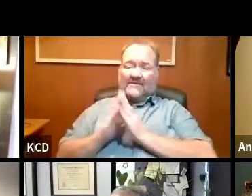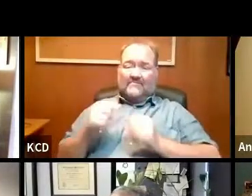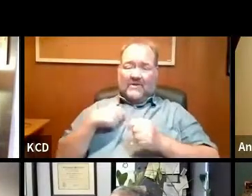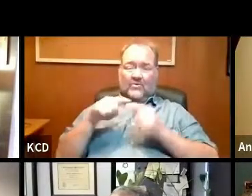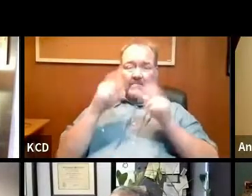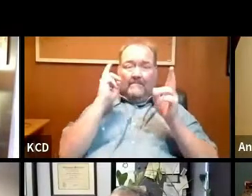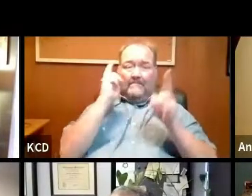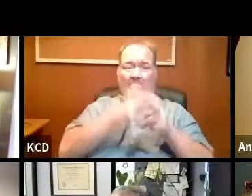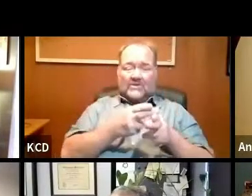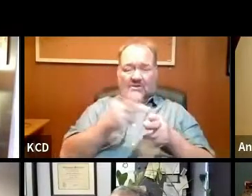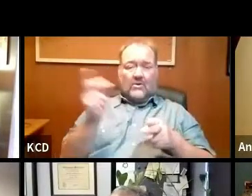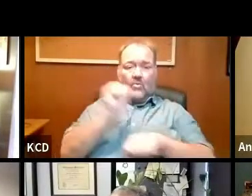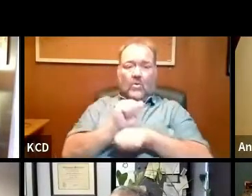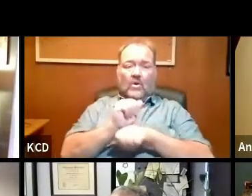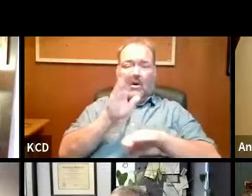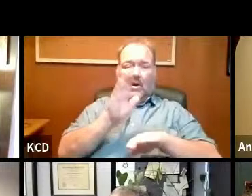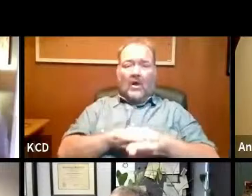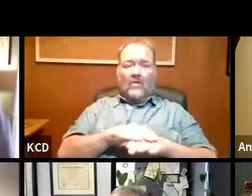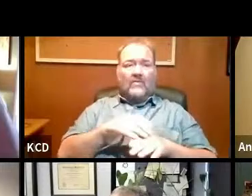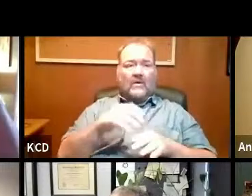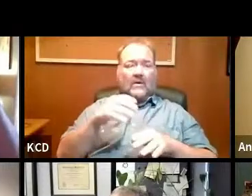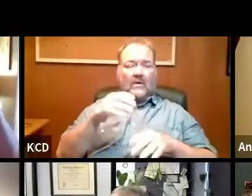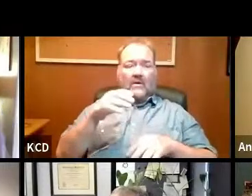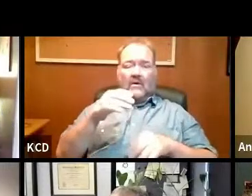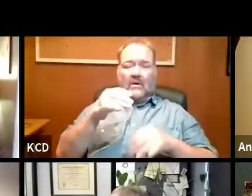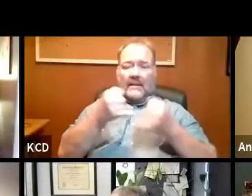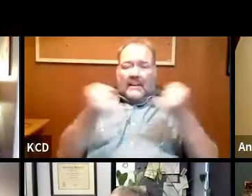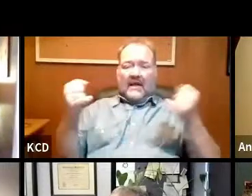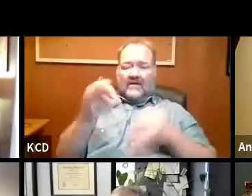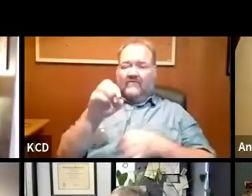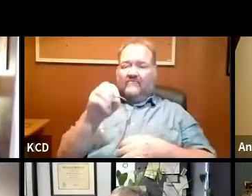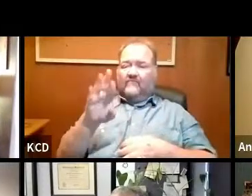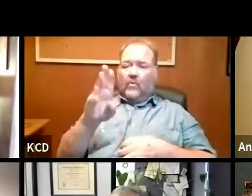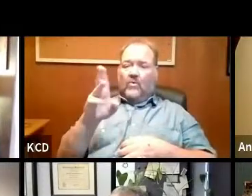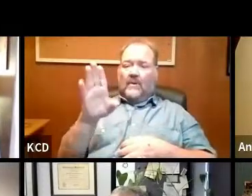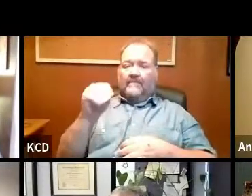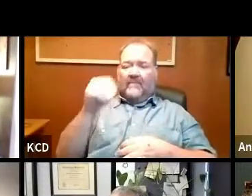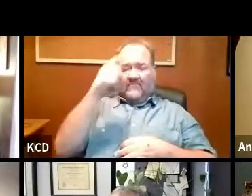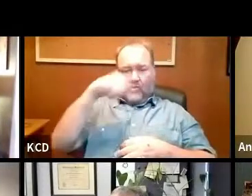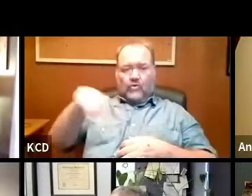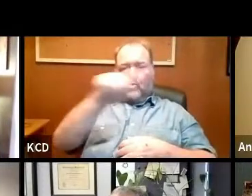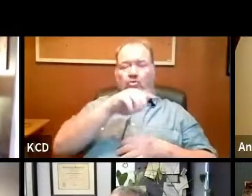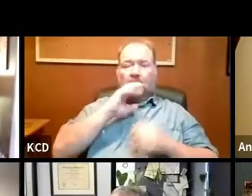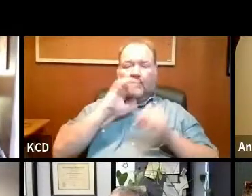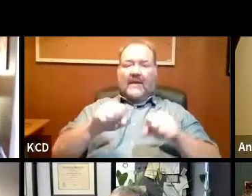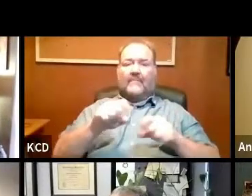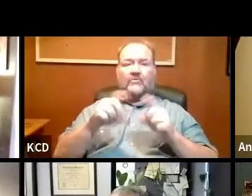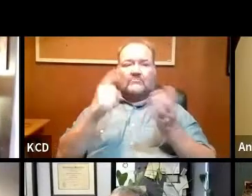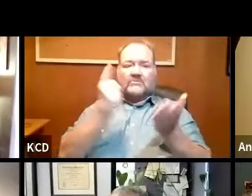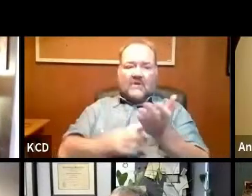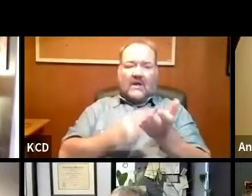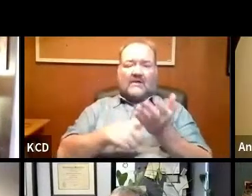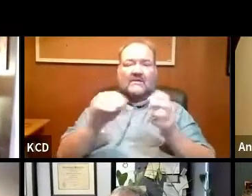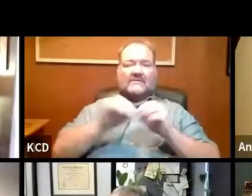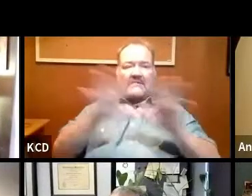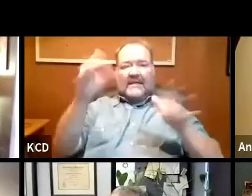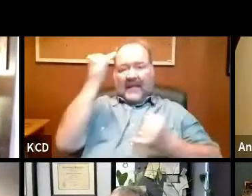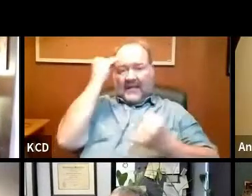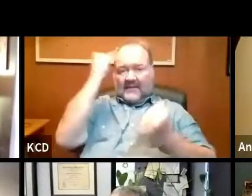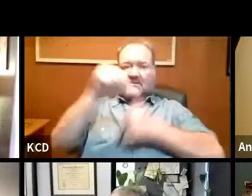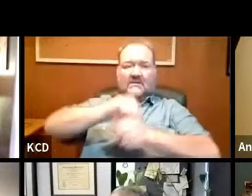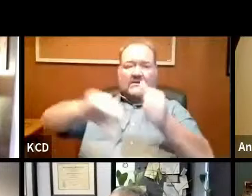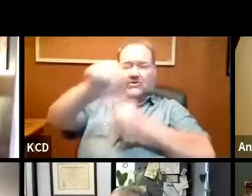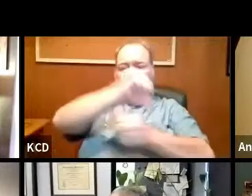on still the online forum that for you all to be able to perhaps discuss and send ideas back and forth.